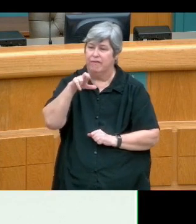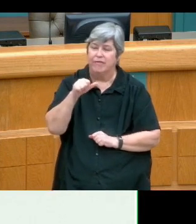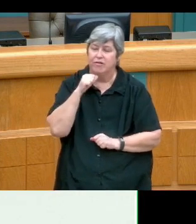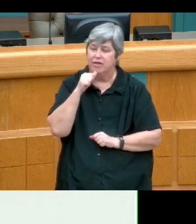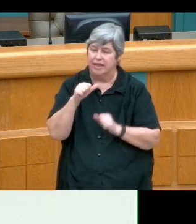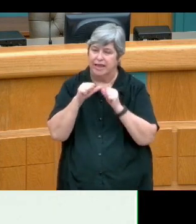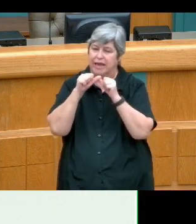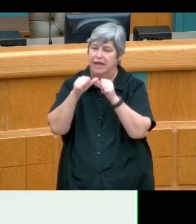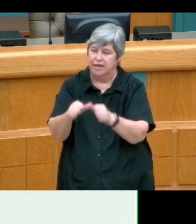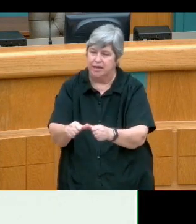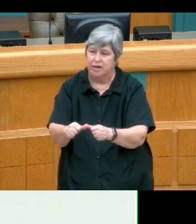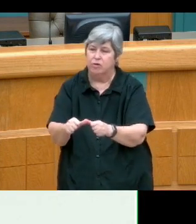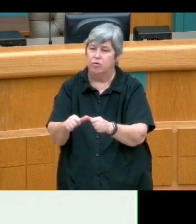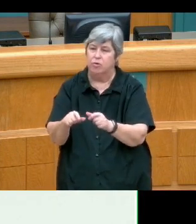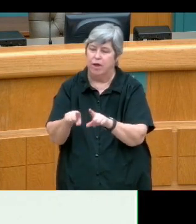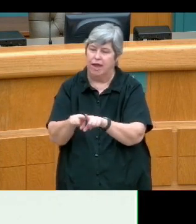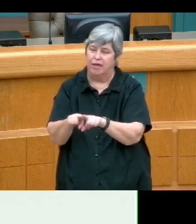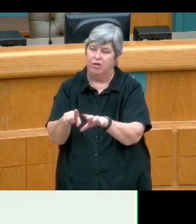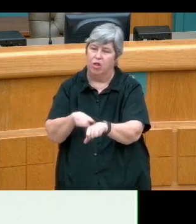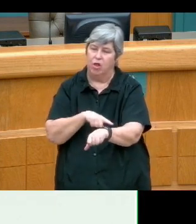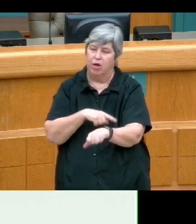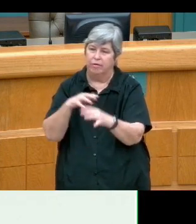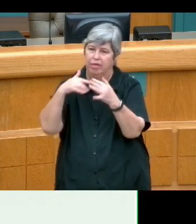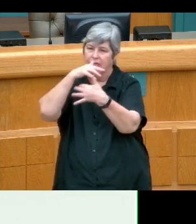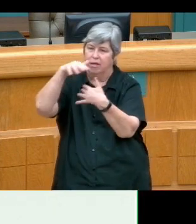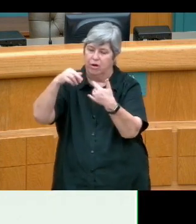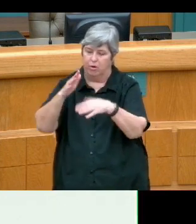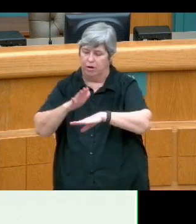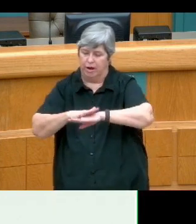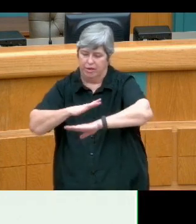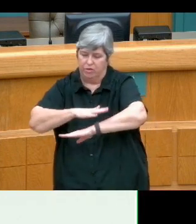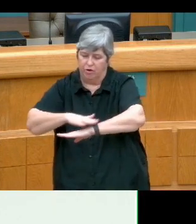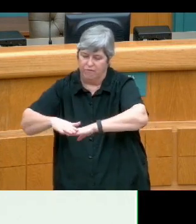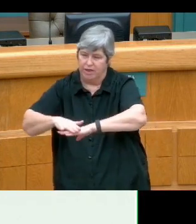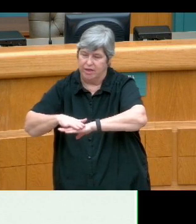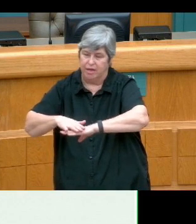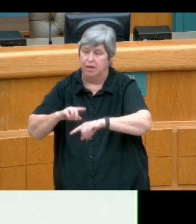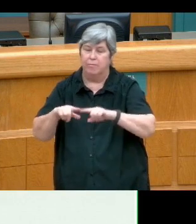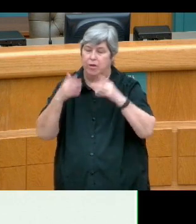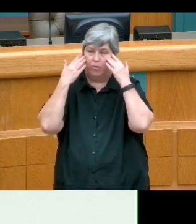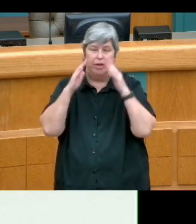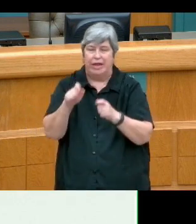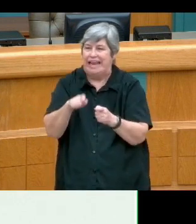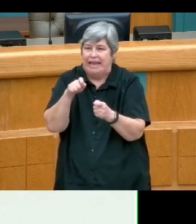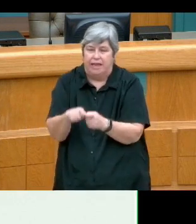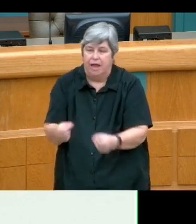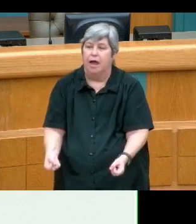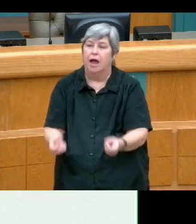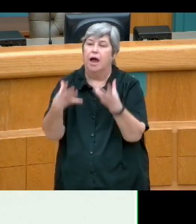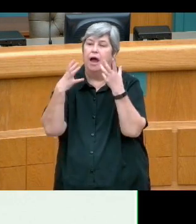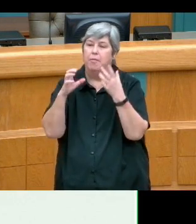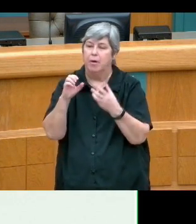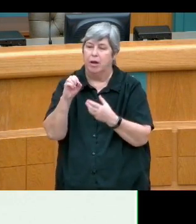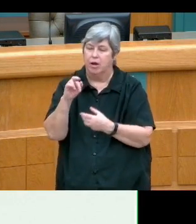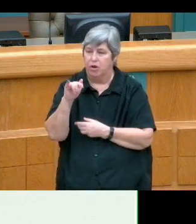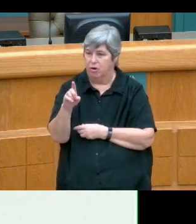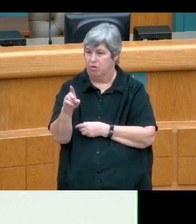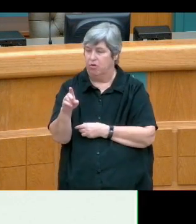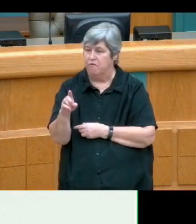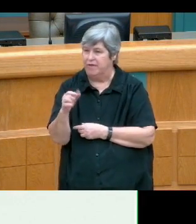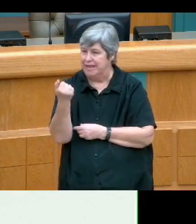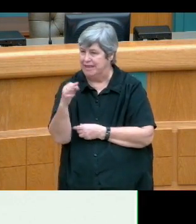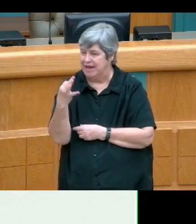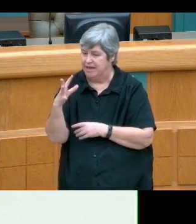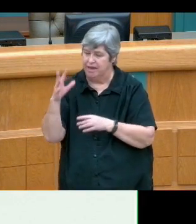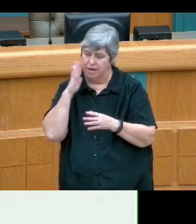as long on surfaces, that's going to help us out also. But right now we don't know exactly how much reduction in the transmission